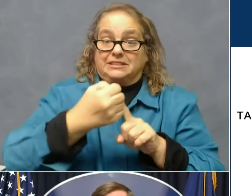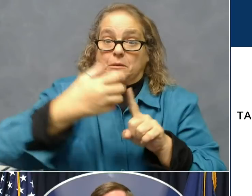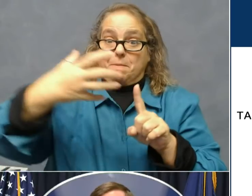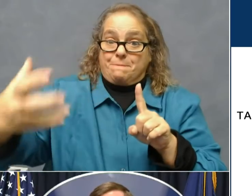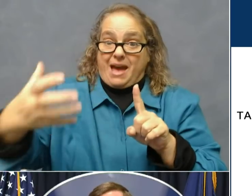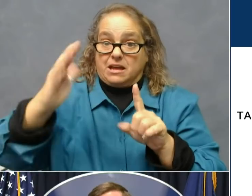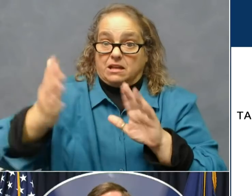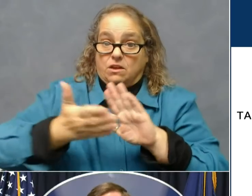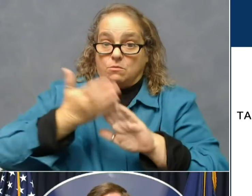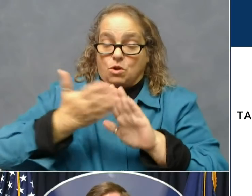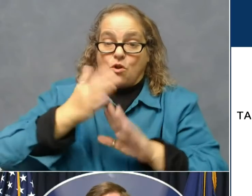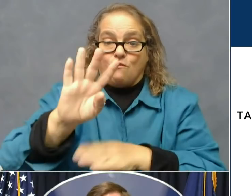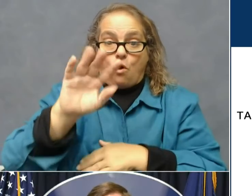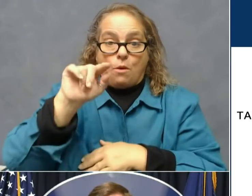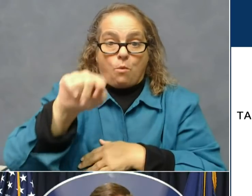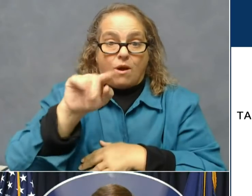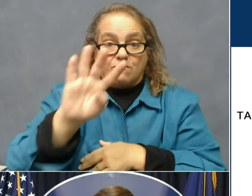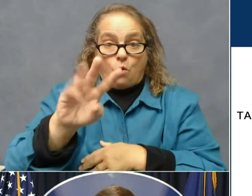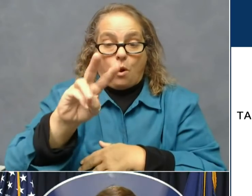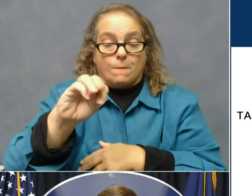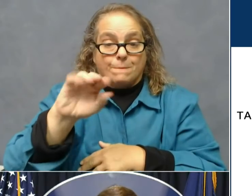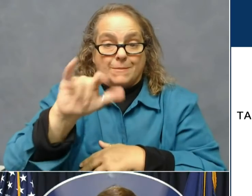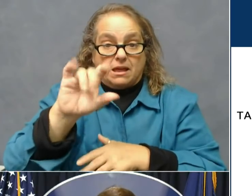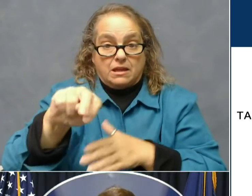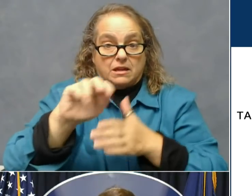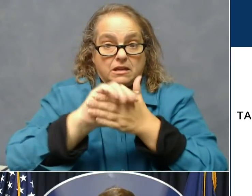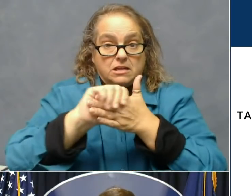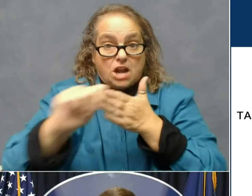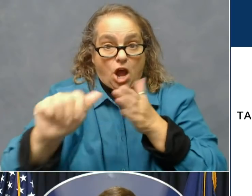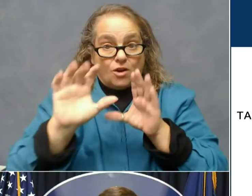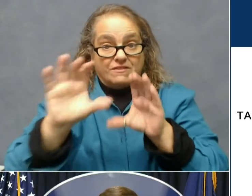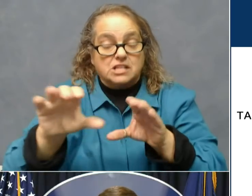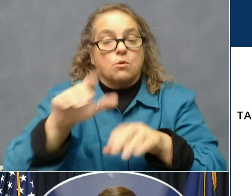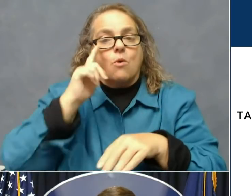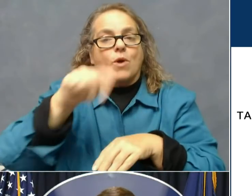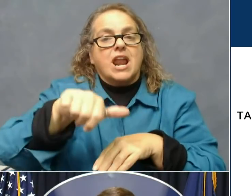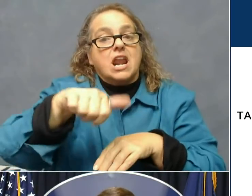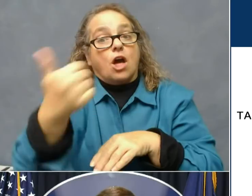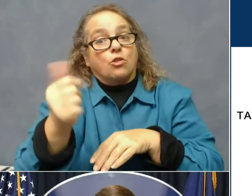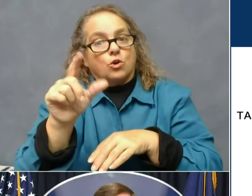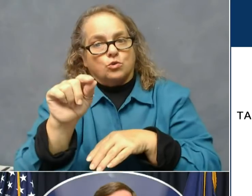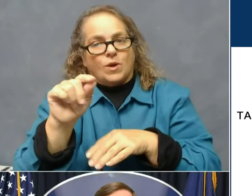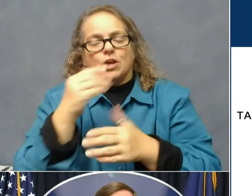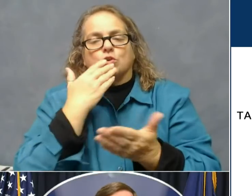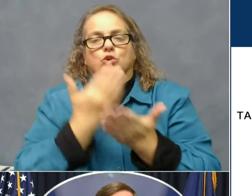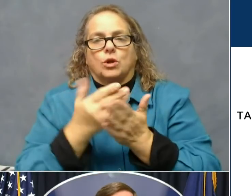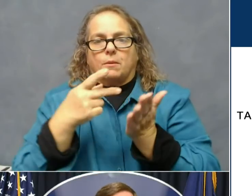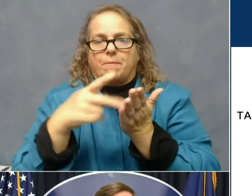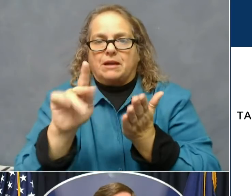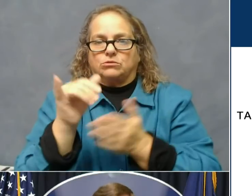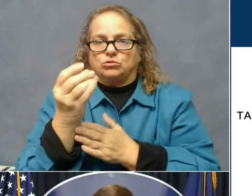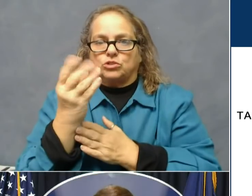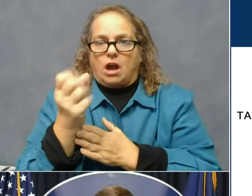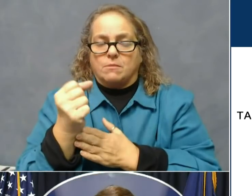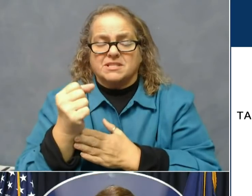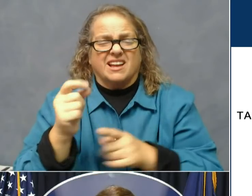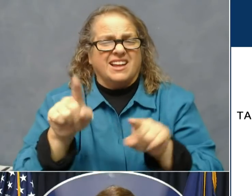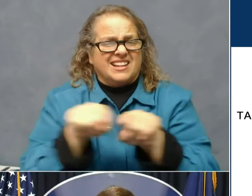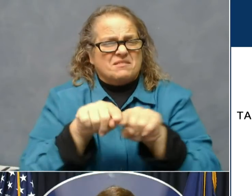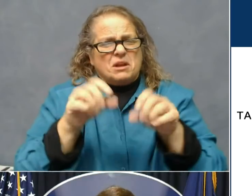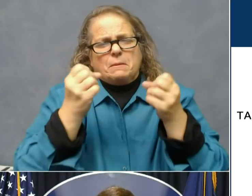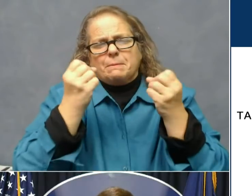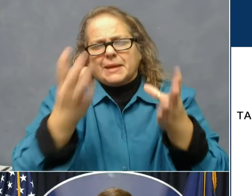investment that's going to create another 20 good-paying jobs. Like many industries, it's been a difficult year for the automotive